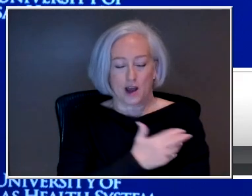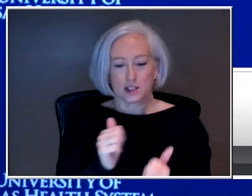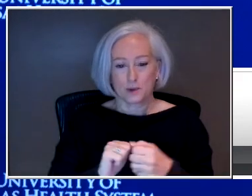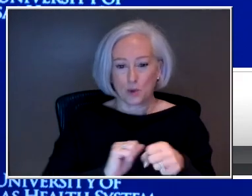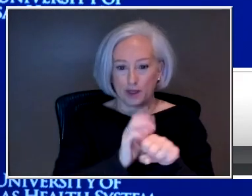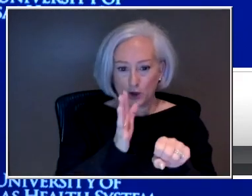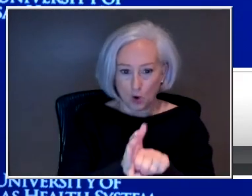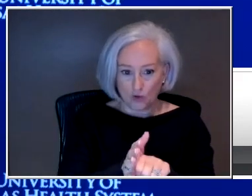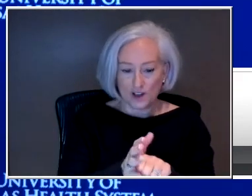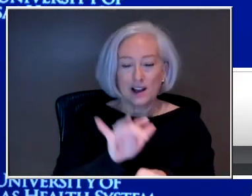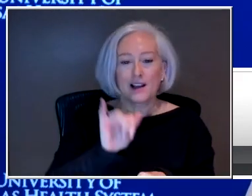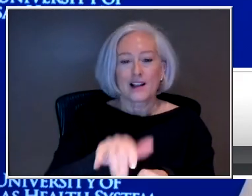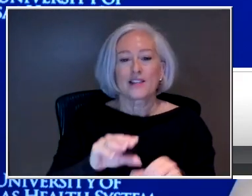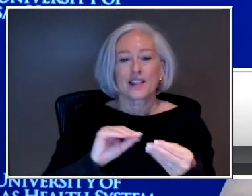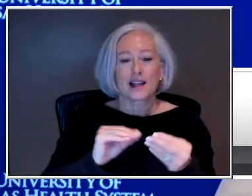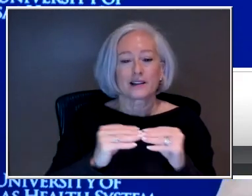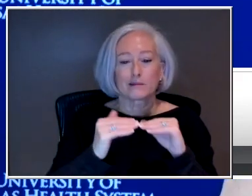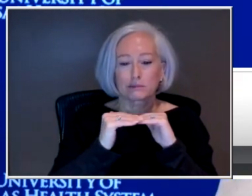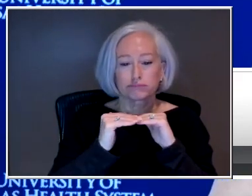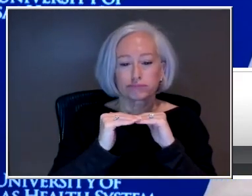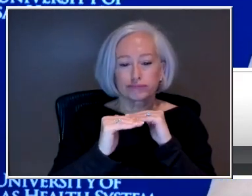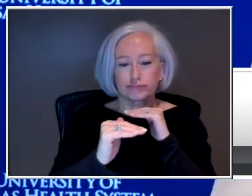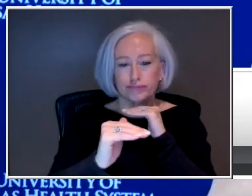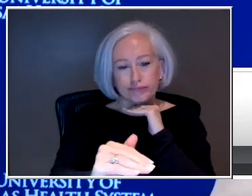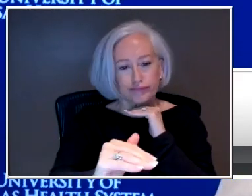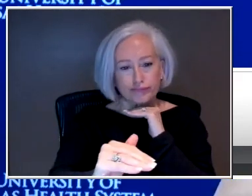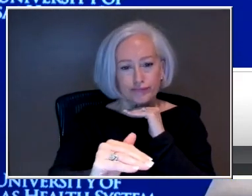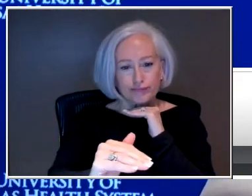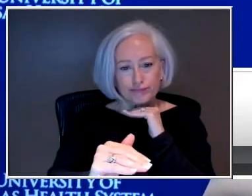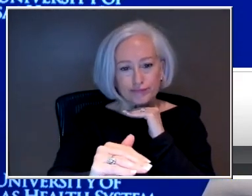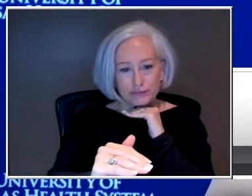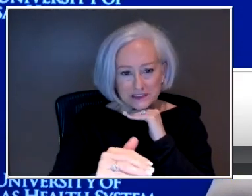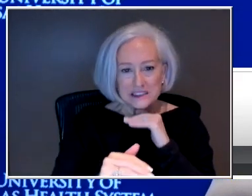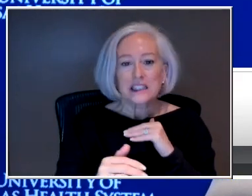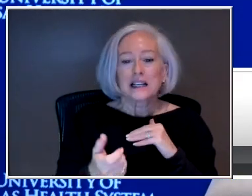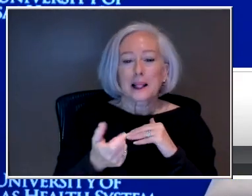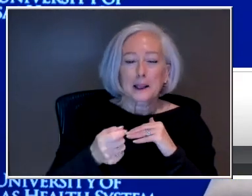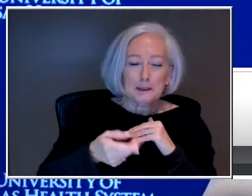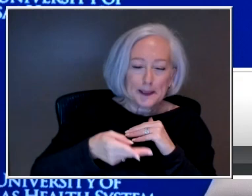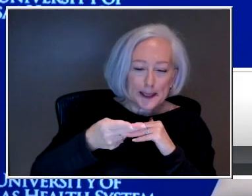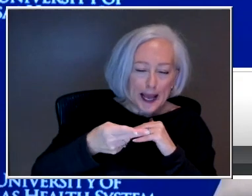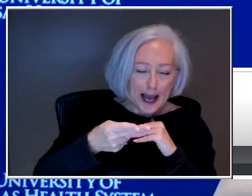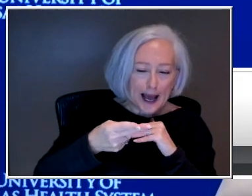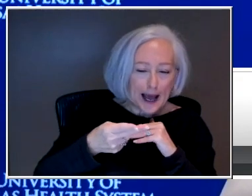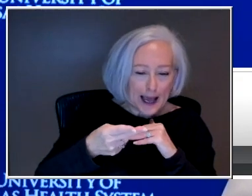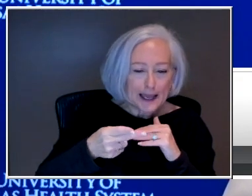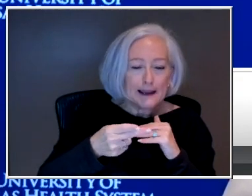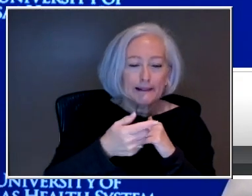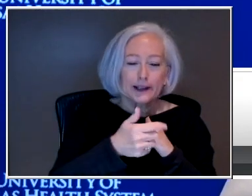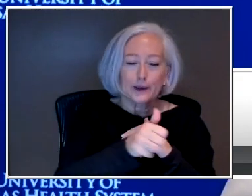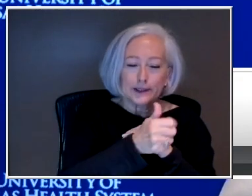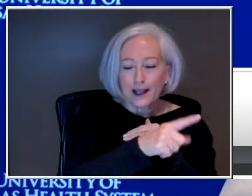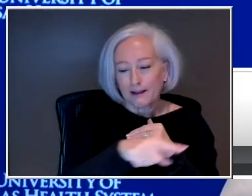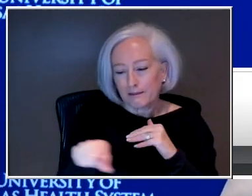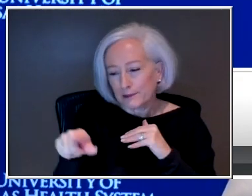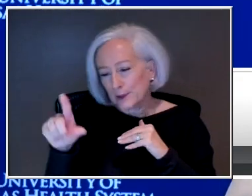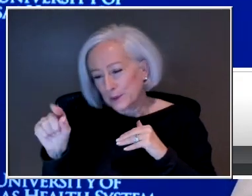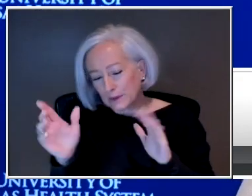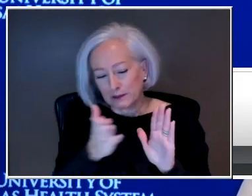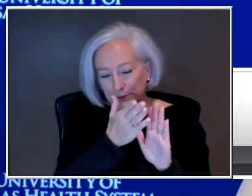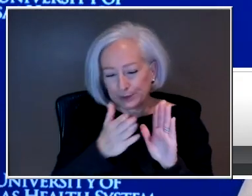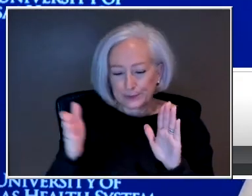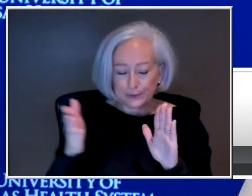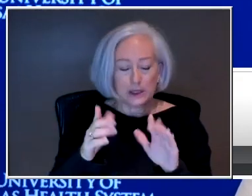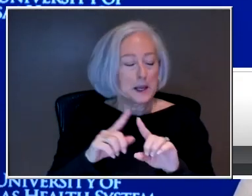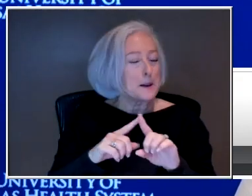of stayed steady, like we said, in those higher teens to 20. We'll see what happens next week. Hopefully it's going down. We know still the virus is